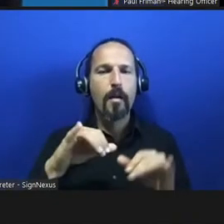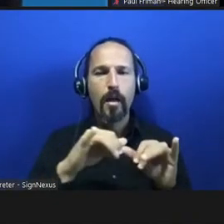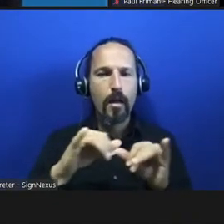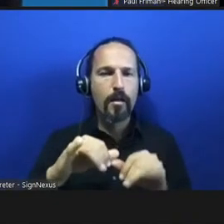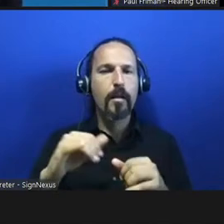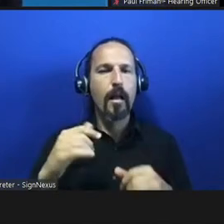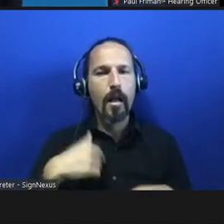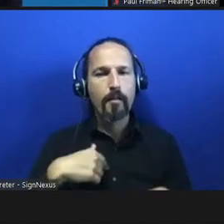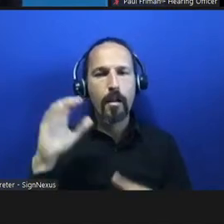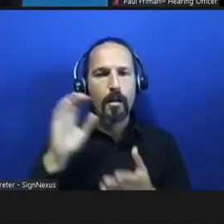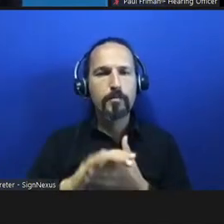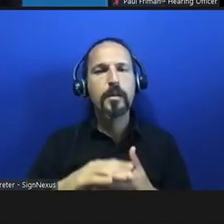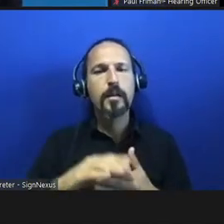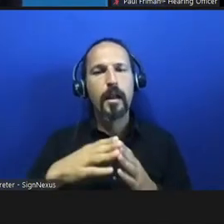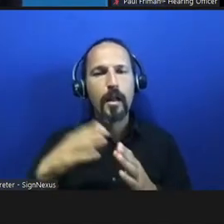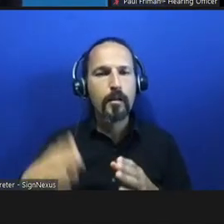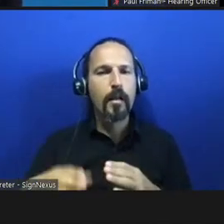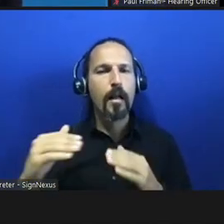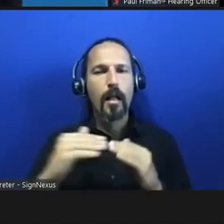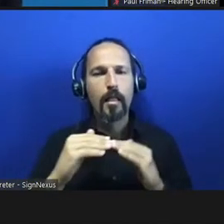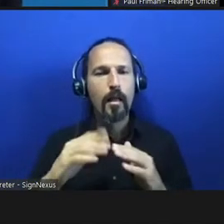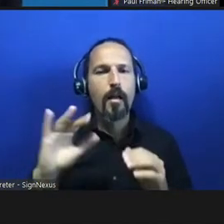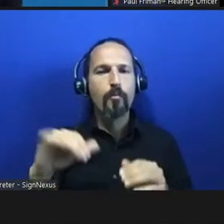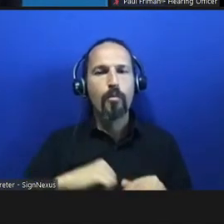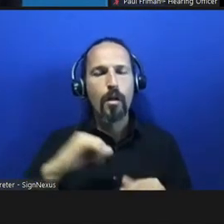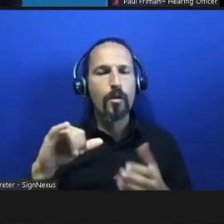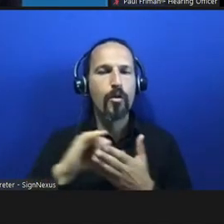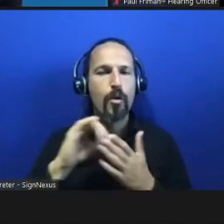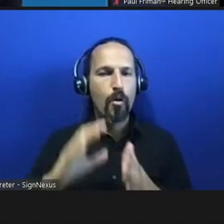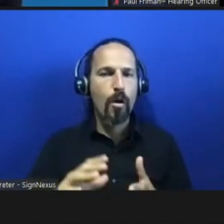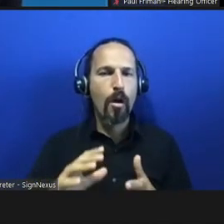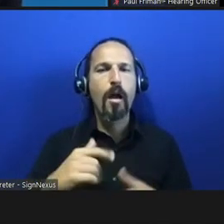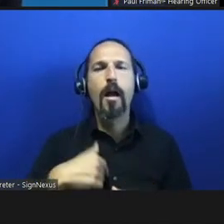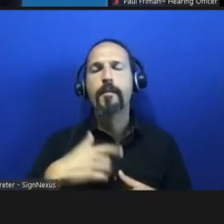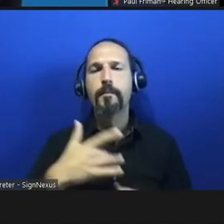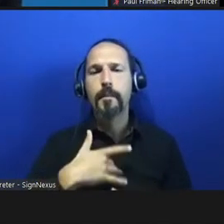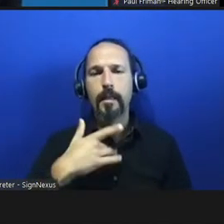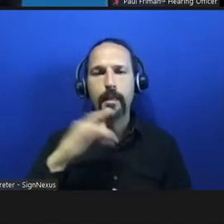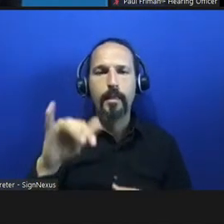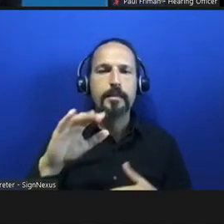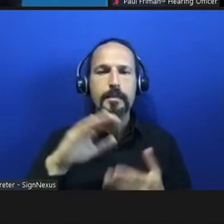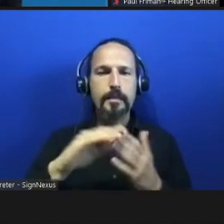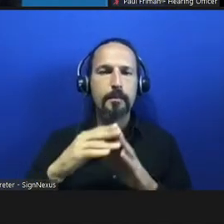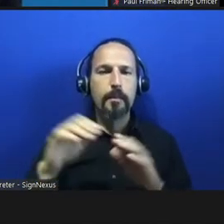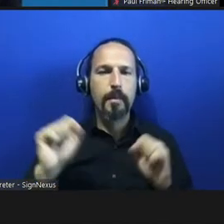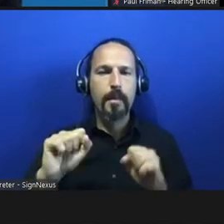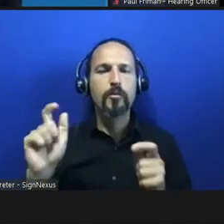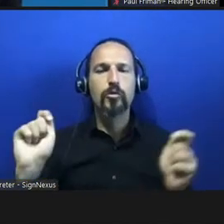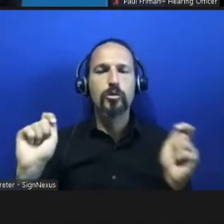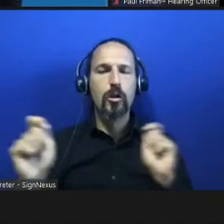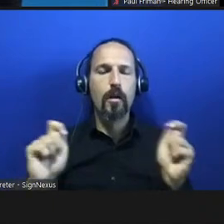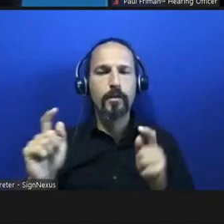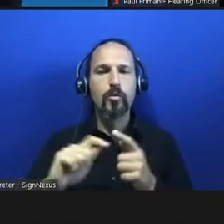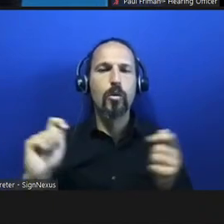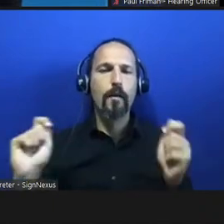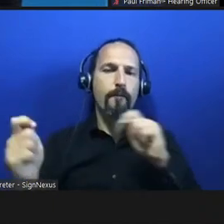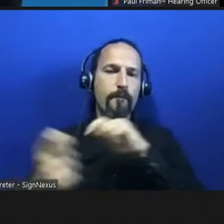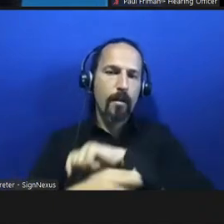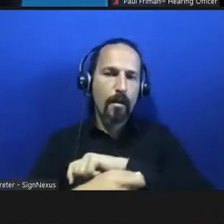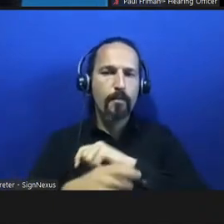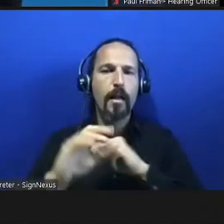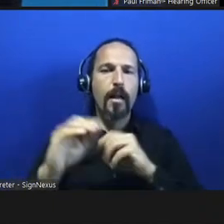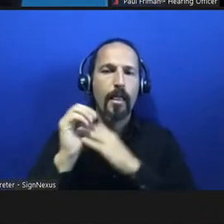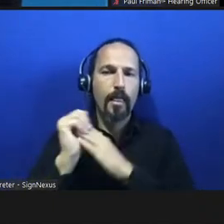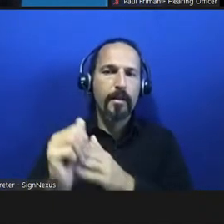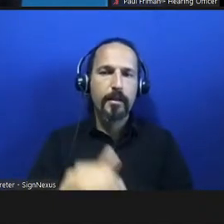a husband a father a neighbor a colleague and a proud New Yorker I believe in this City's ability to adapt to evolve and to